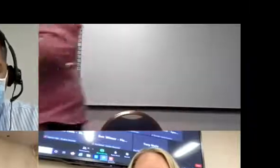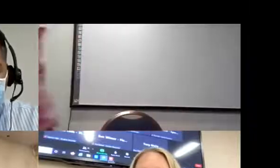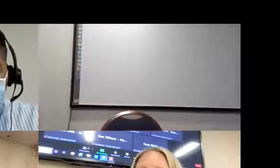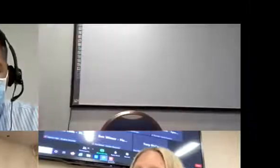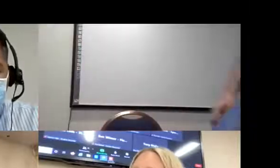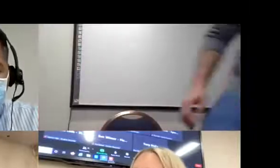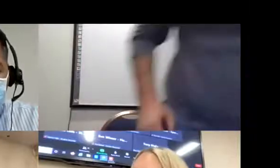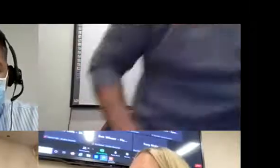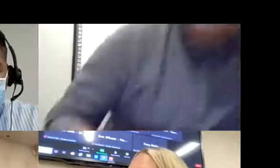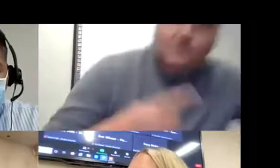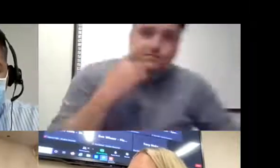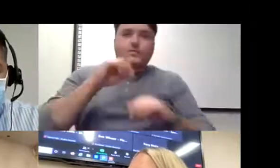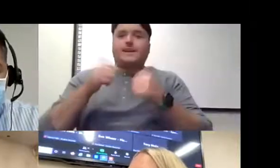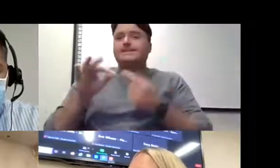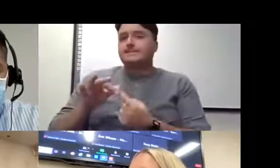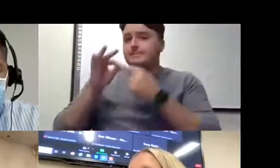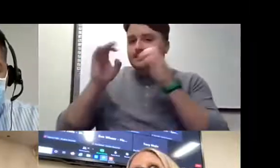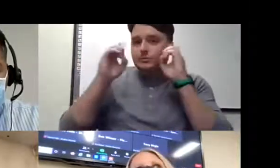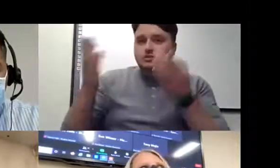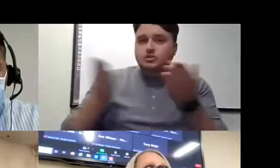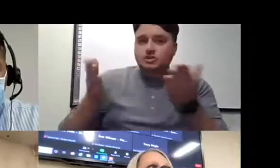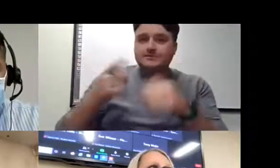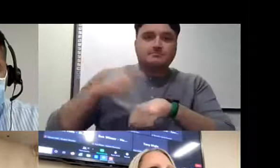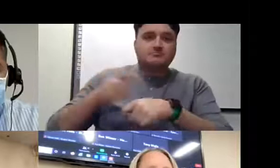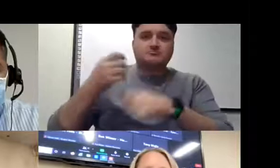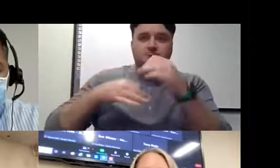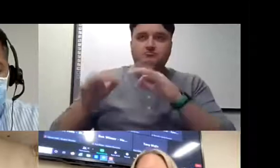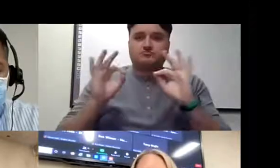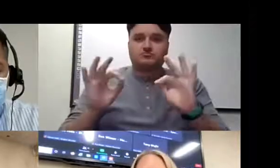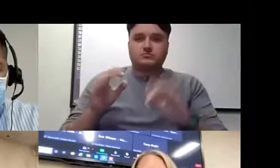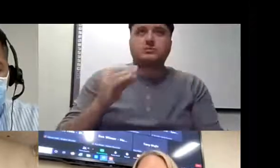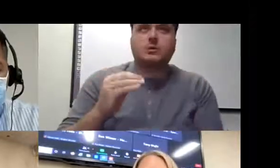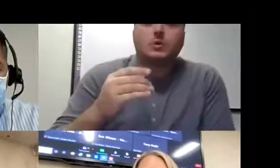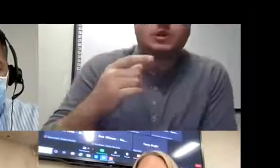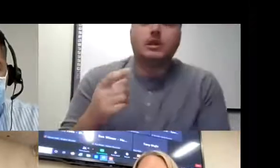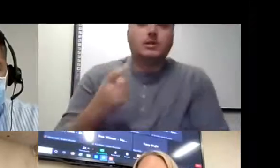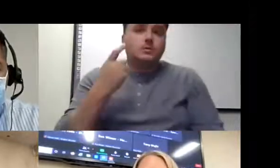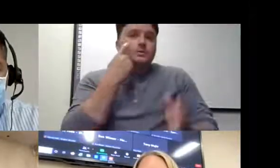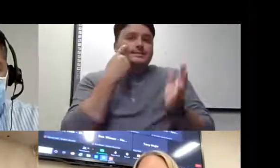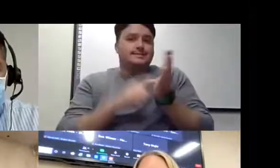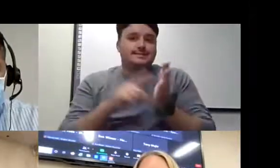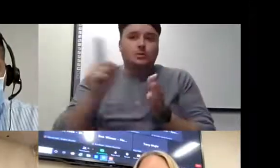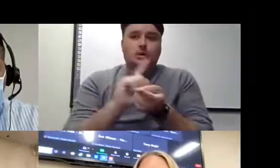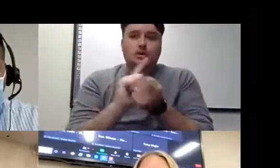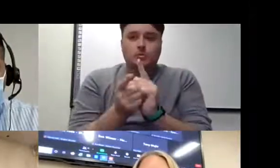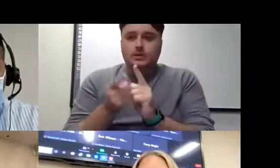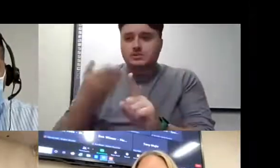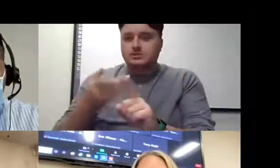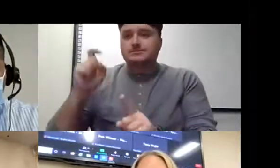services in our special education department so that we can see where the direction is going to